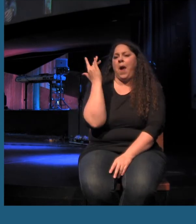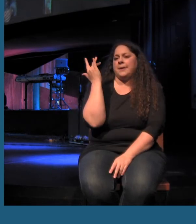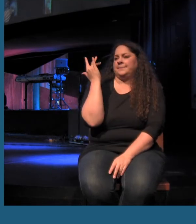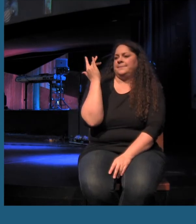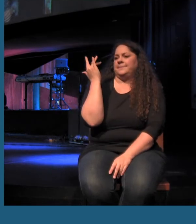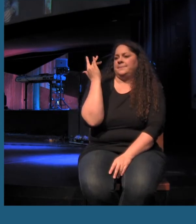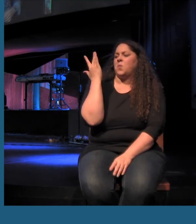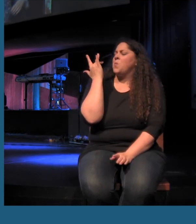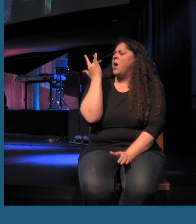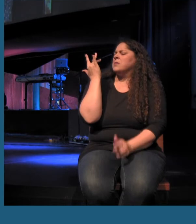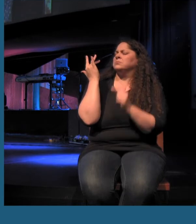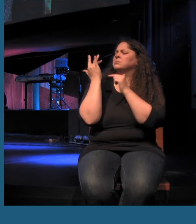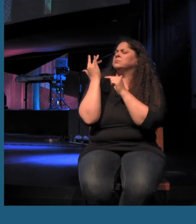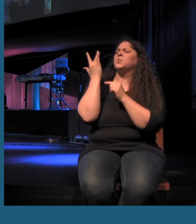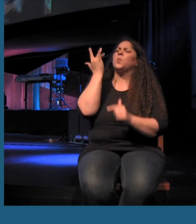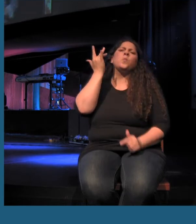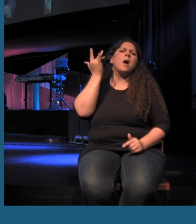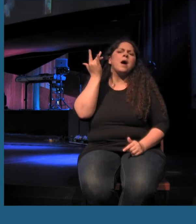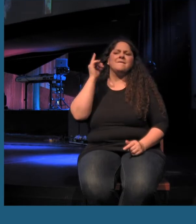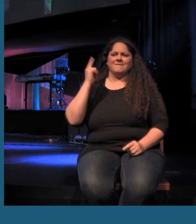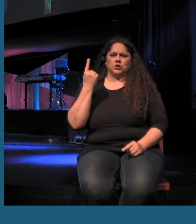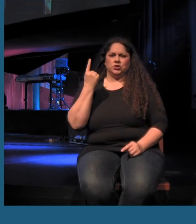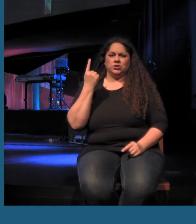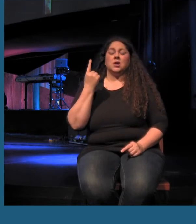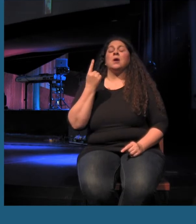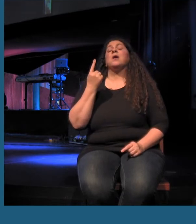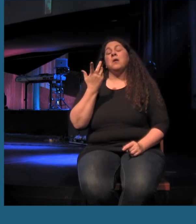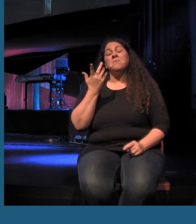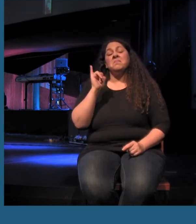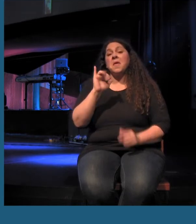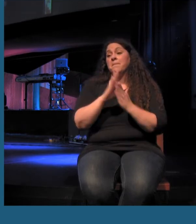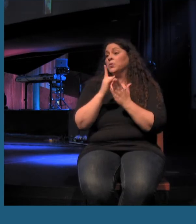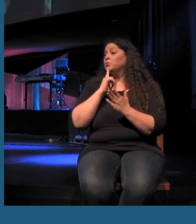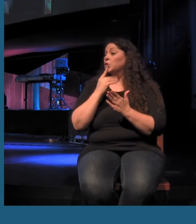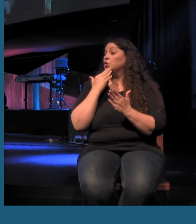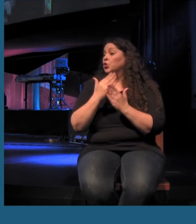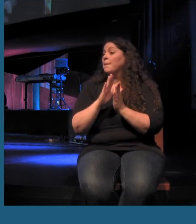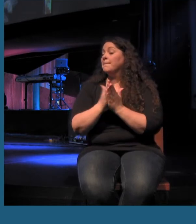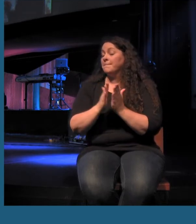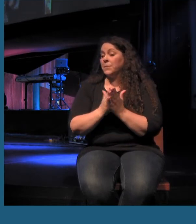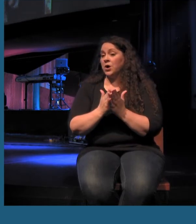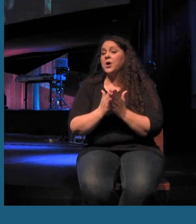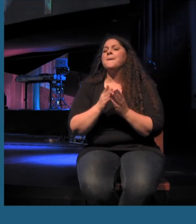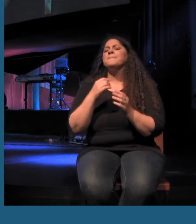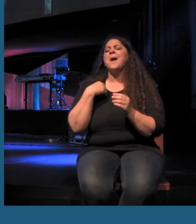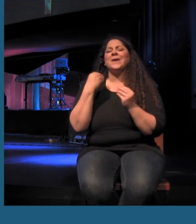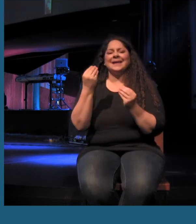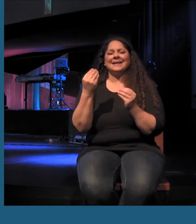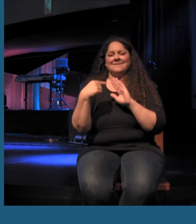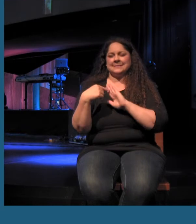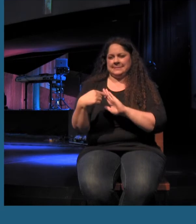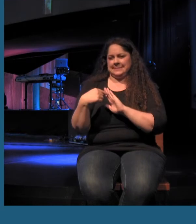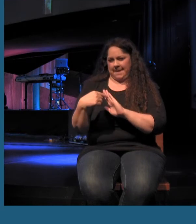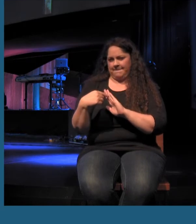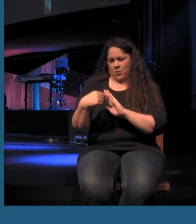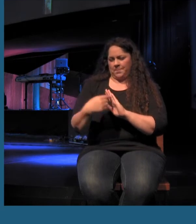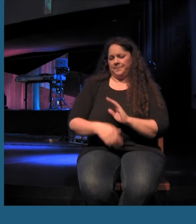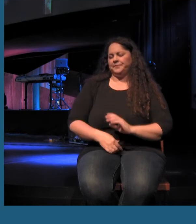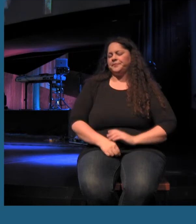it. That's the whole idea of the book. It's a good book. And I'm going to give a couple examples of